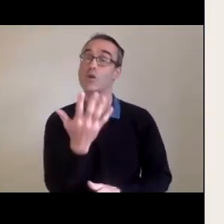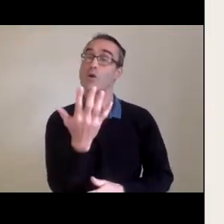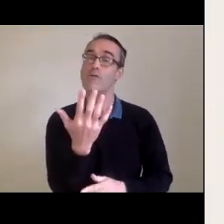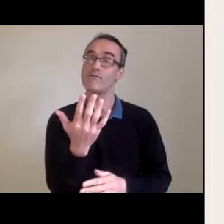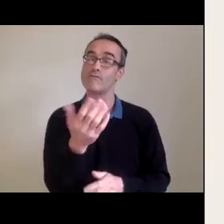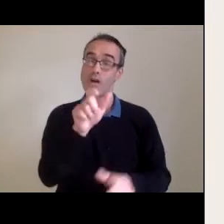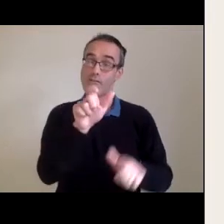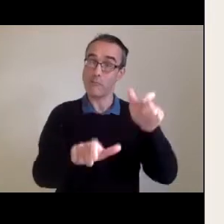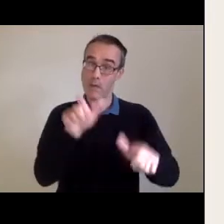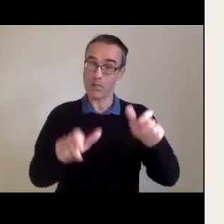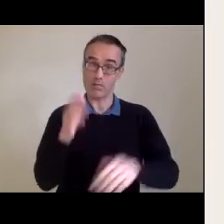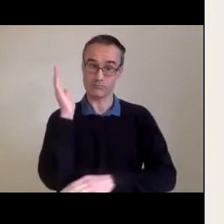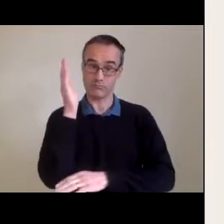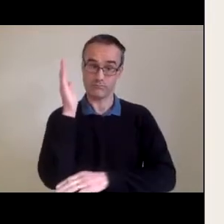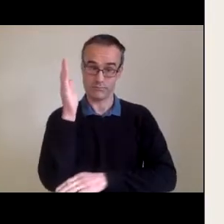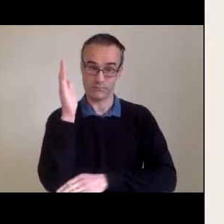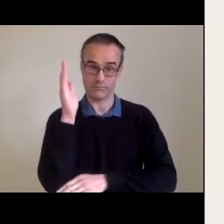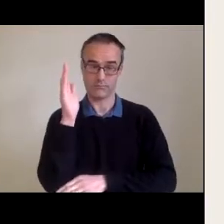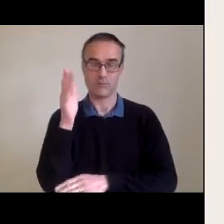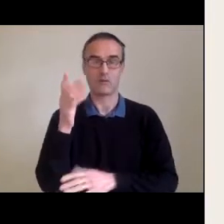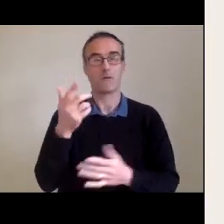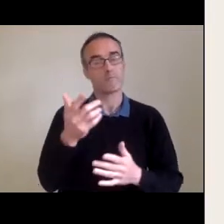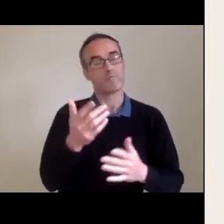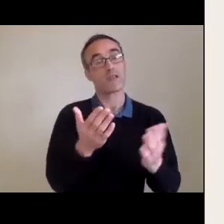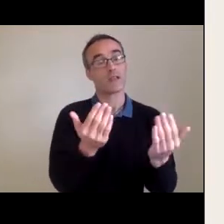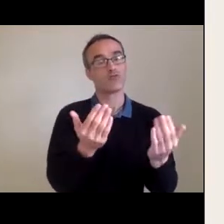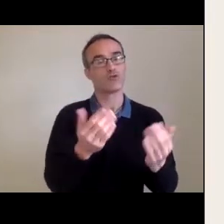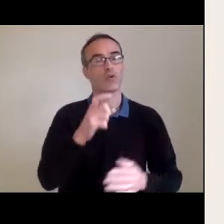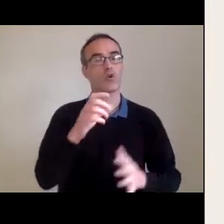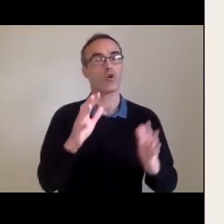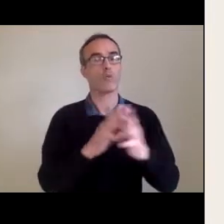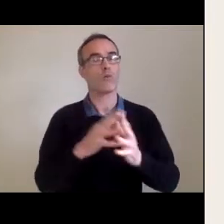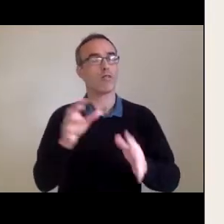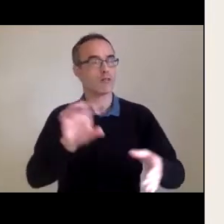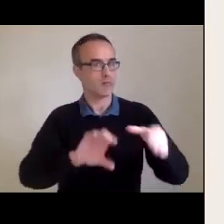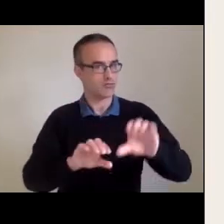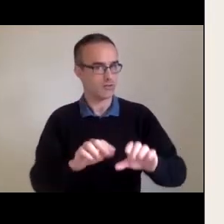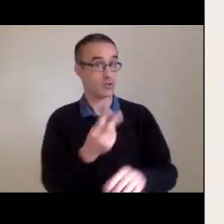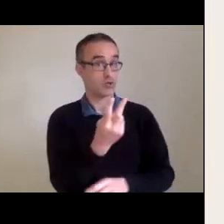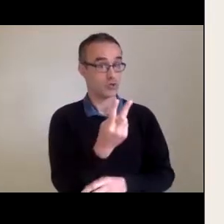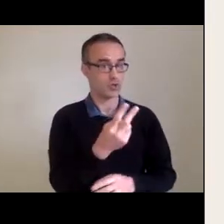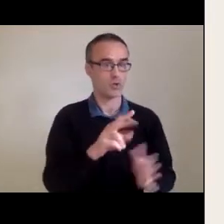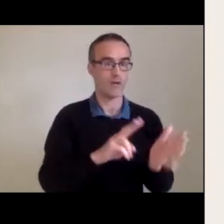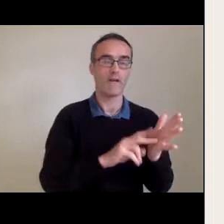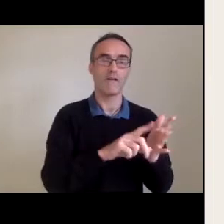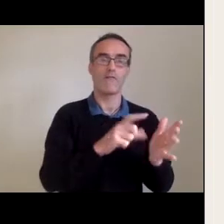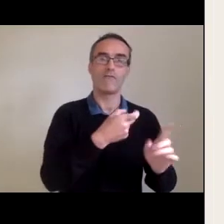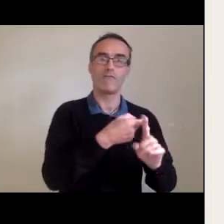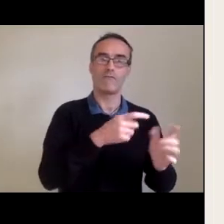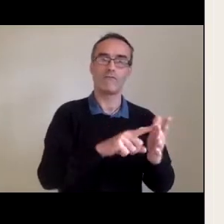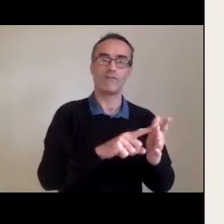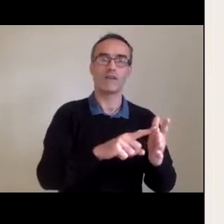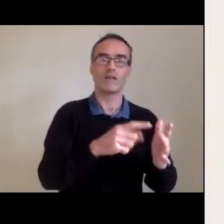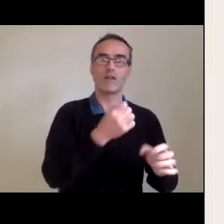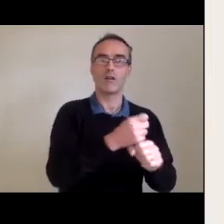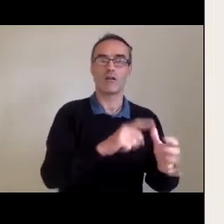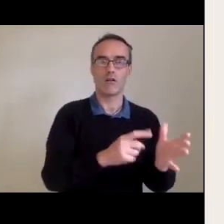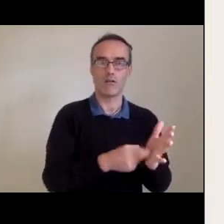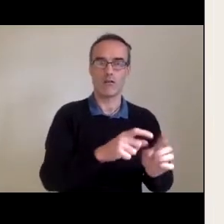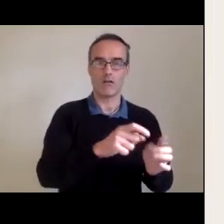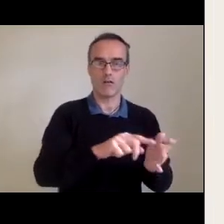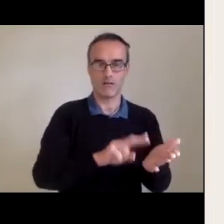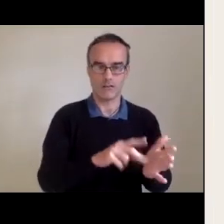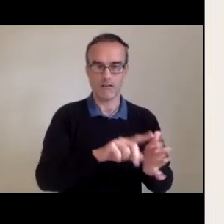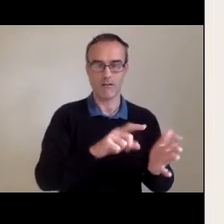today. Introducing Commonwealth Chemistry, we have two fantastic guests. Vicki Gardner is President-elect of Commonwealth Chemistry. She's